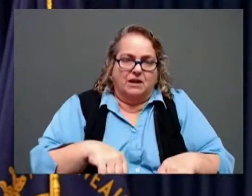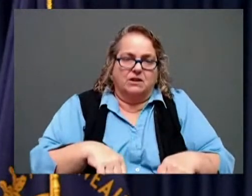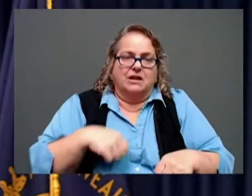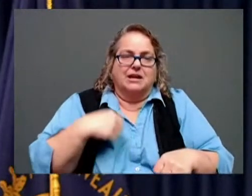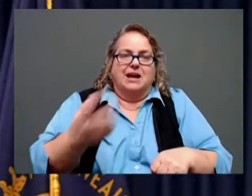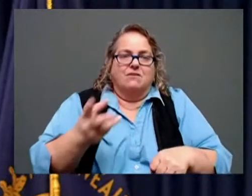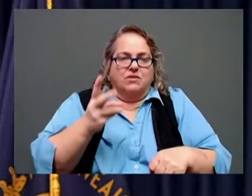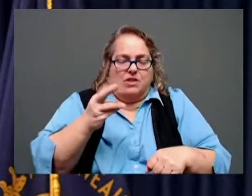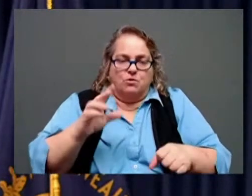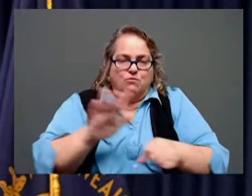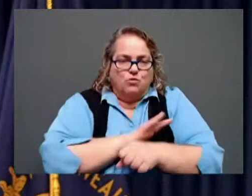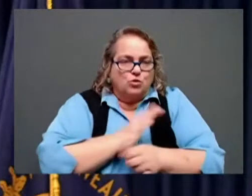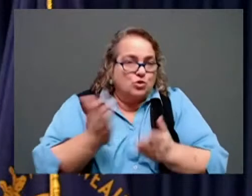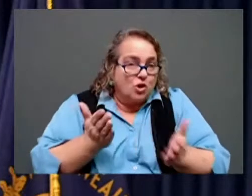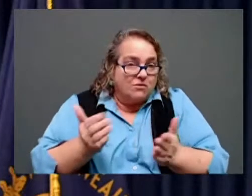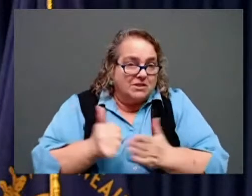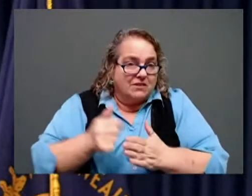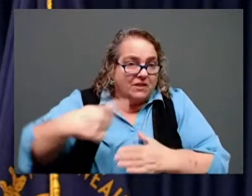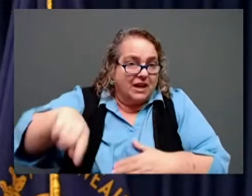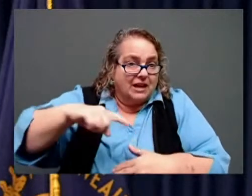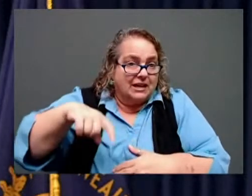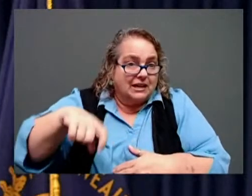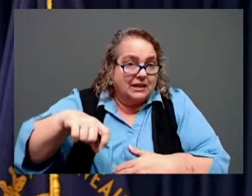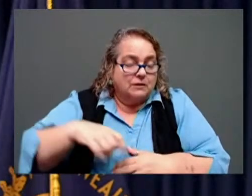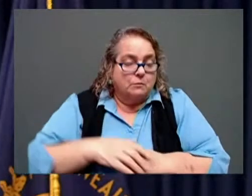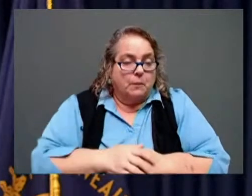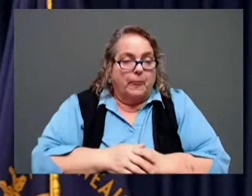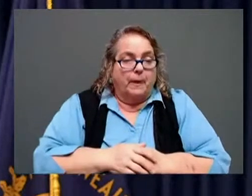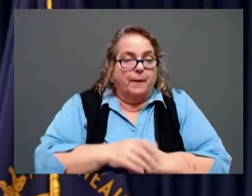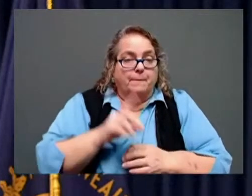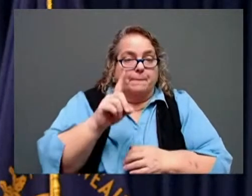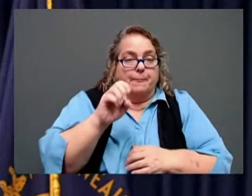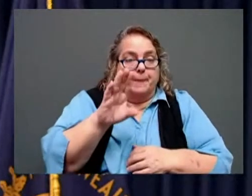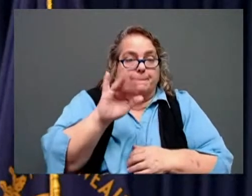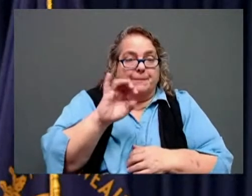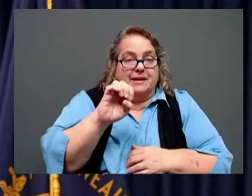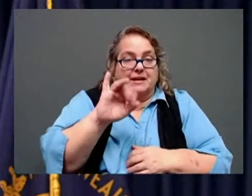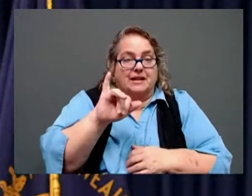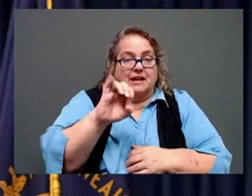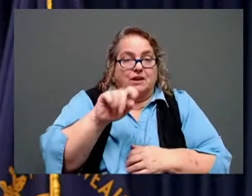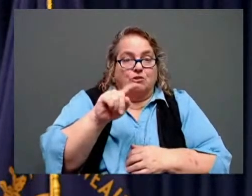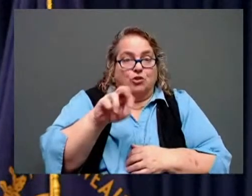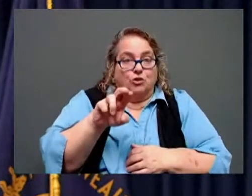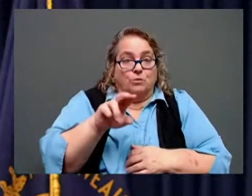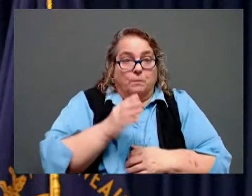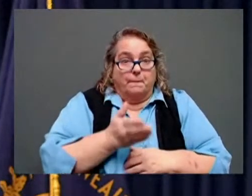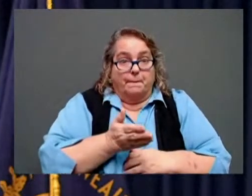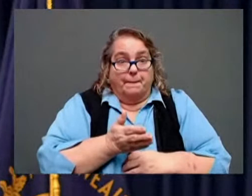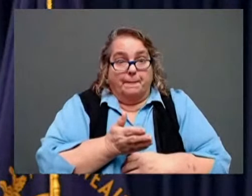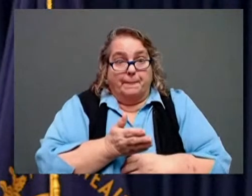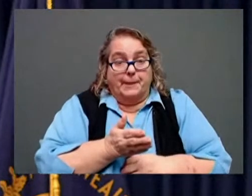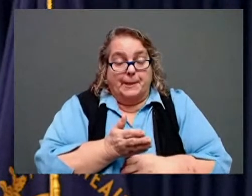need. Debbie Yetter? This says maybe.